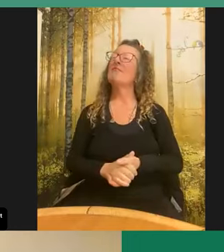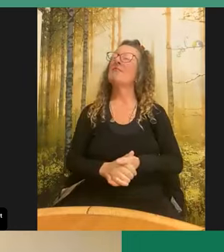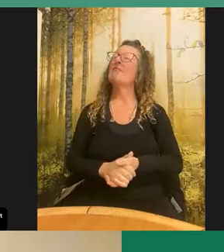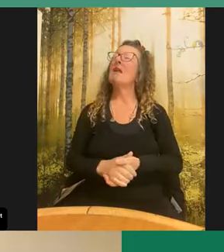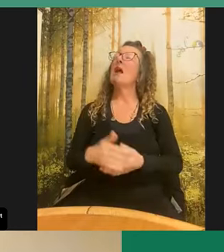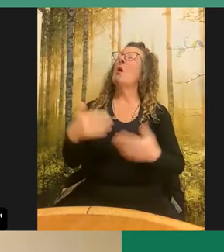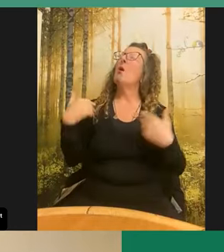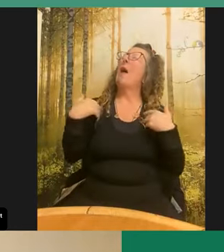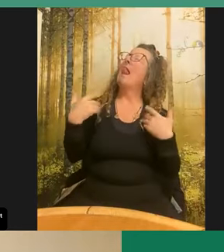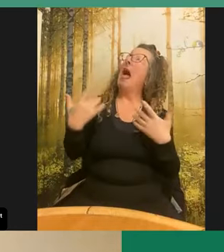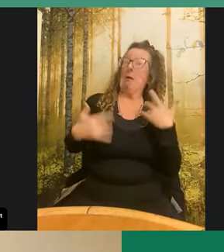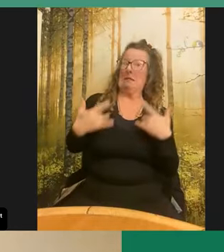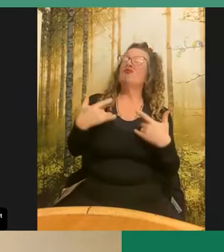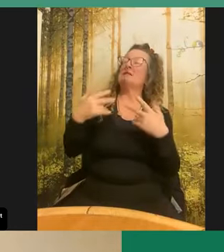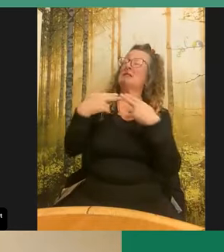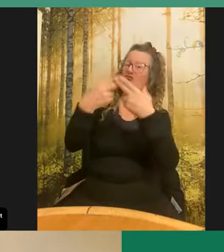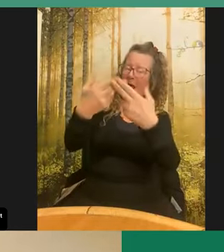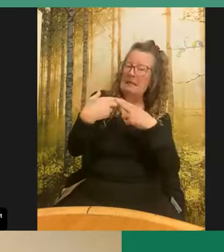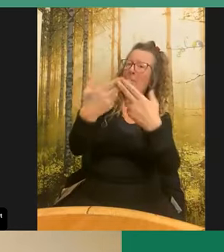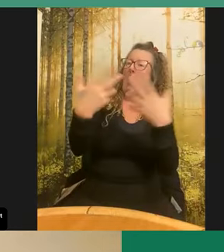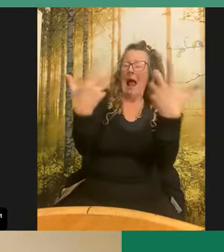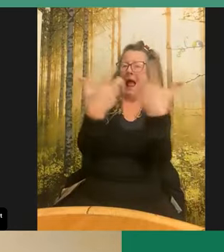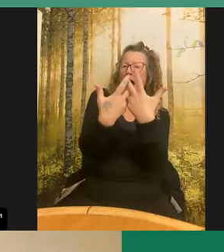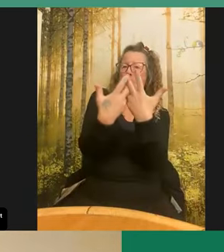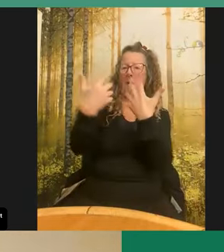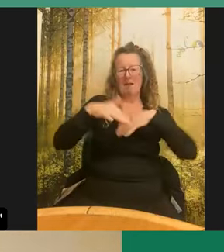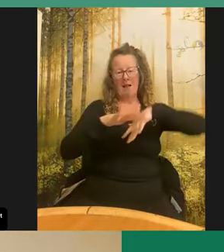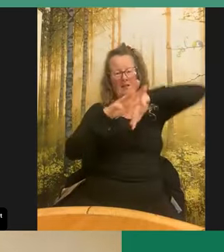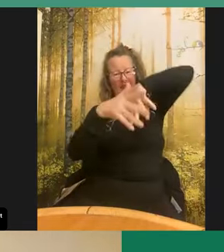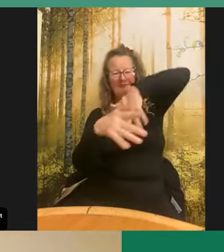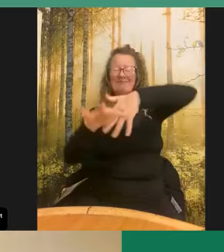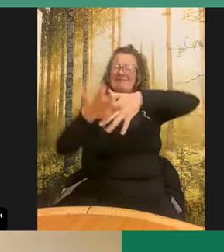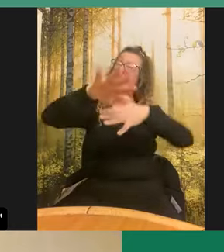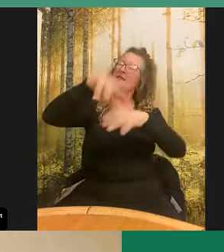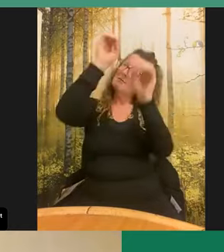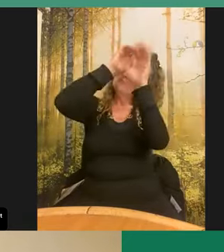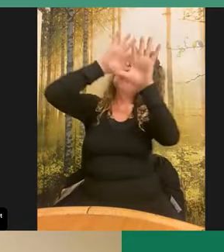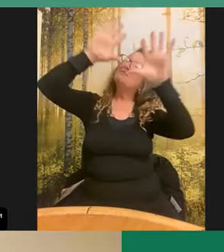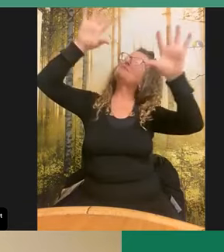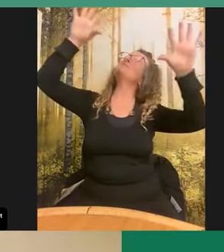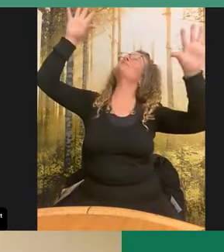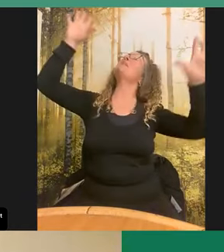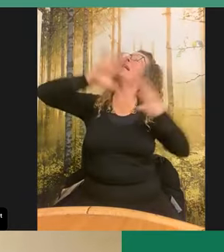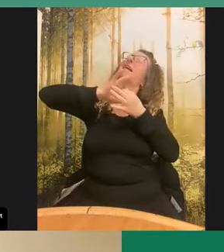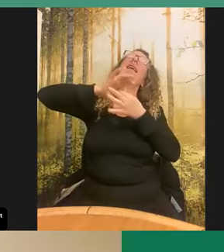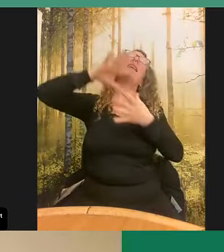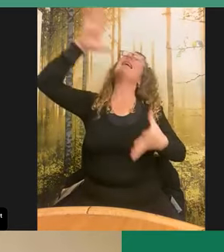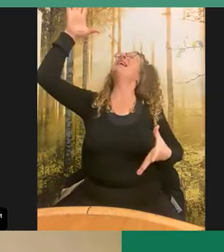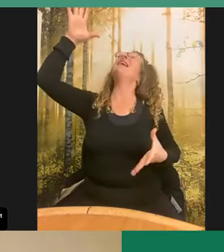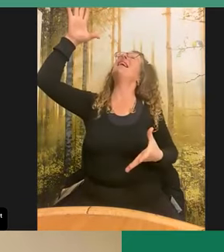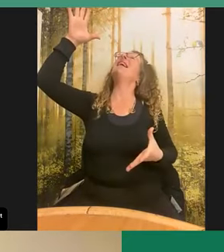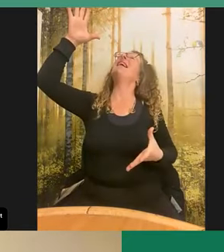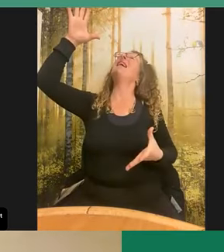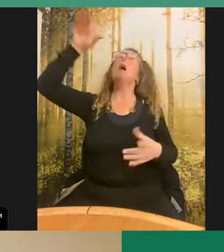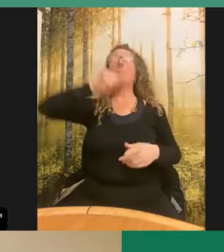transport as in the way the carnival can transport us away, and that it's a type of, a kind of escape, but it's also a